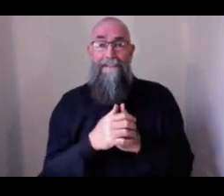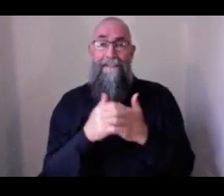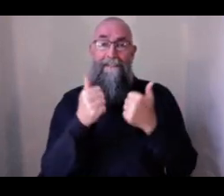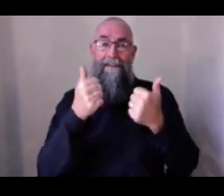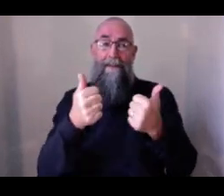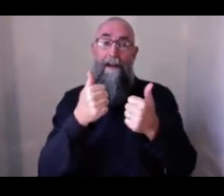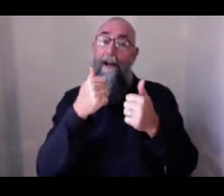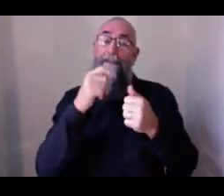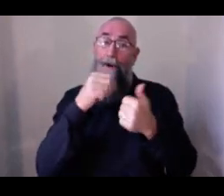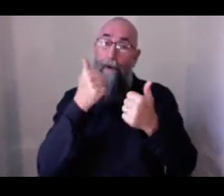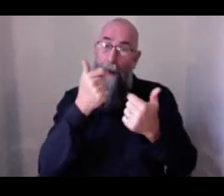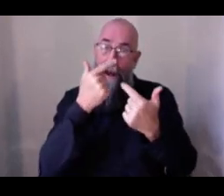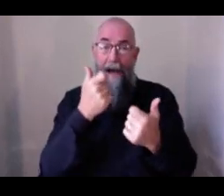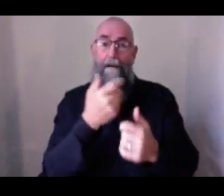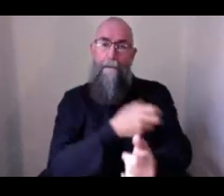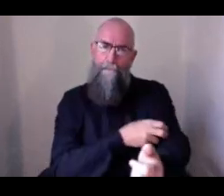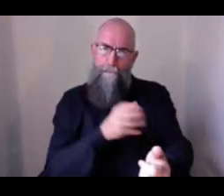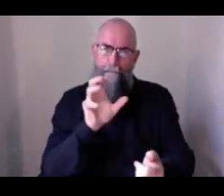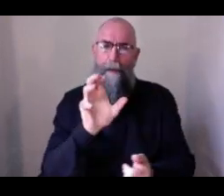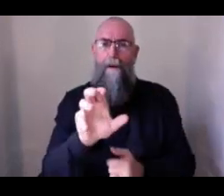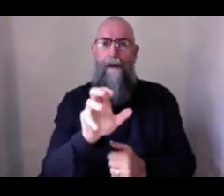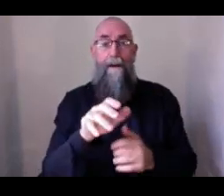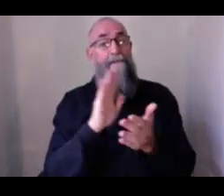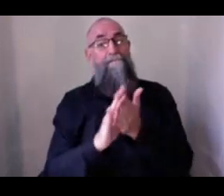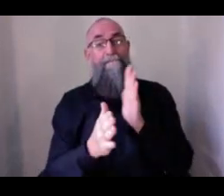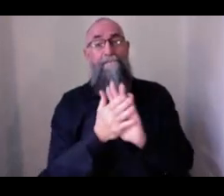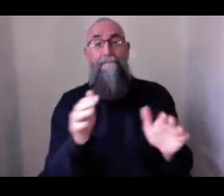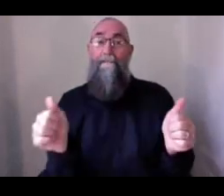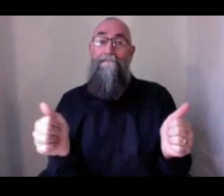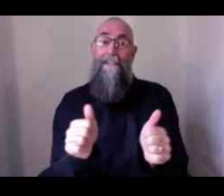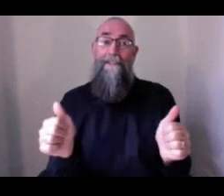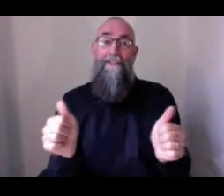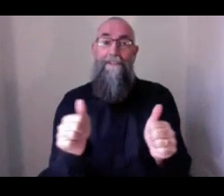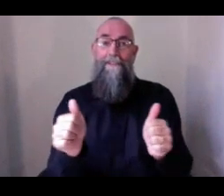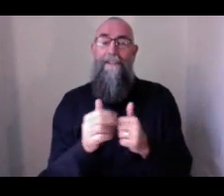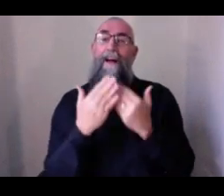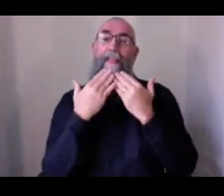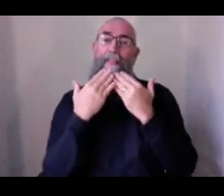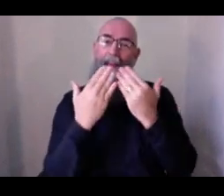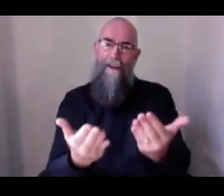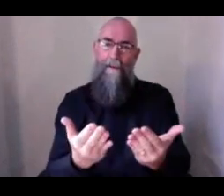you. And I think we'll end it there. Thank you very much.